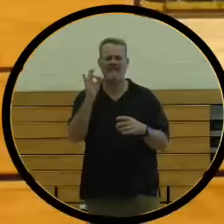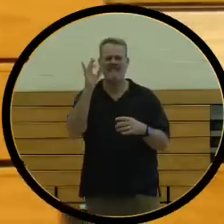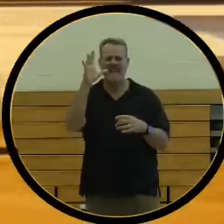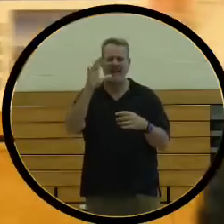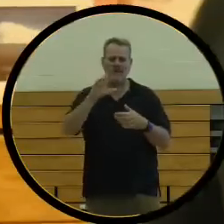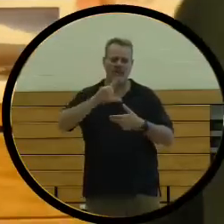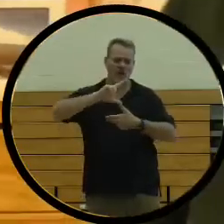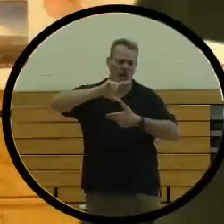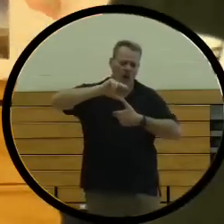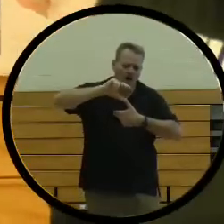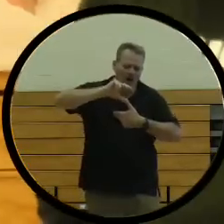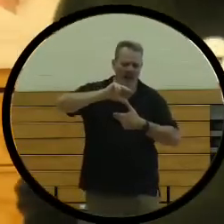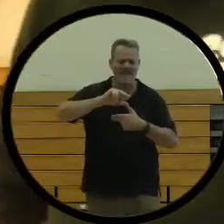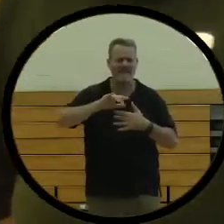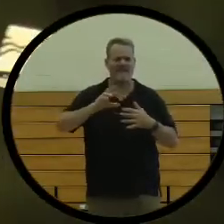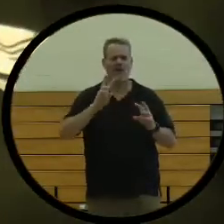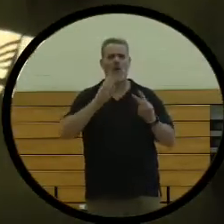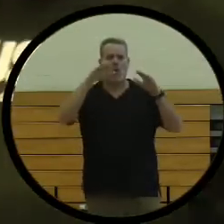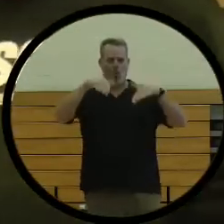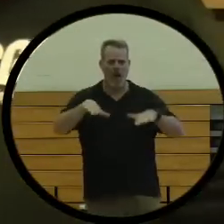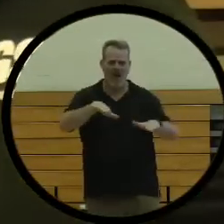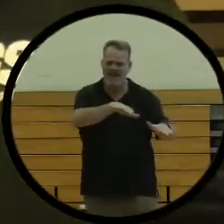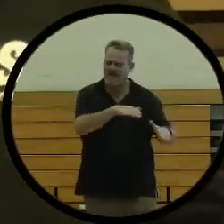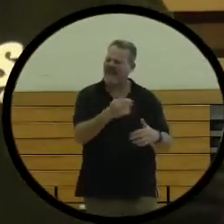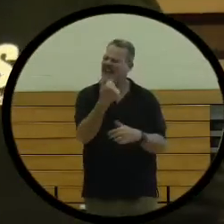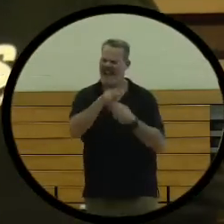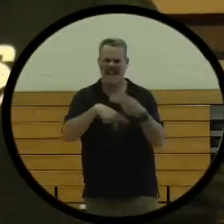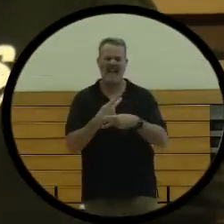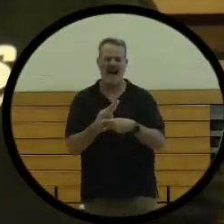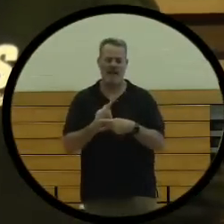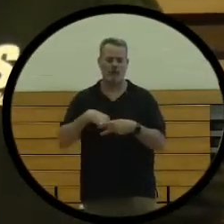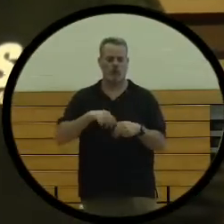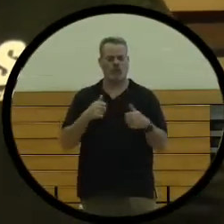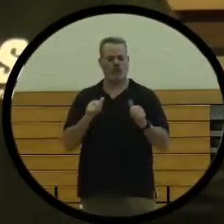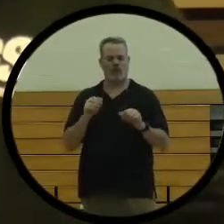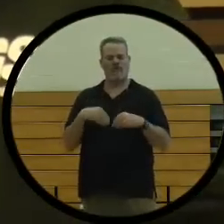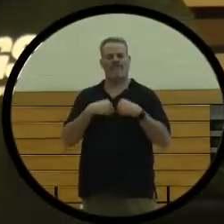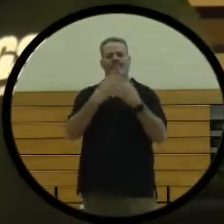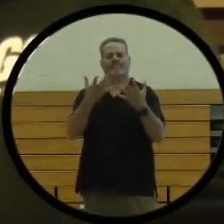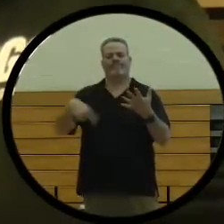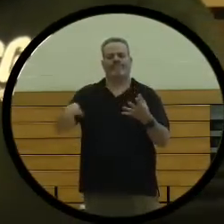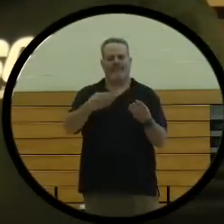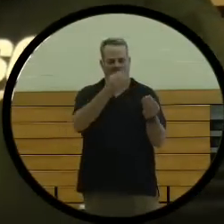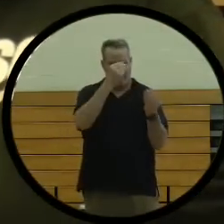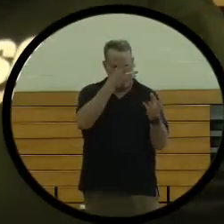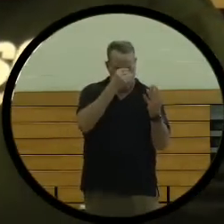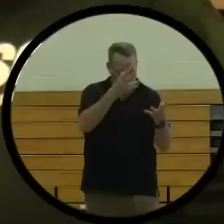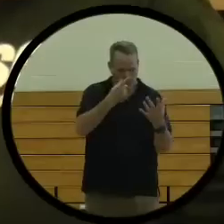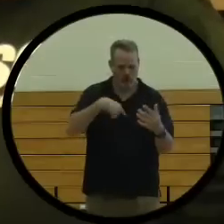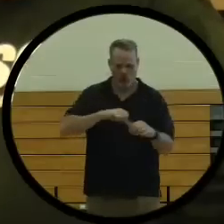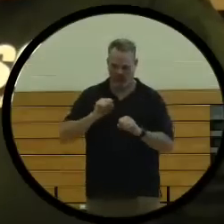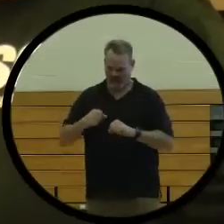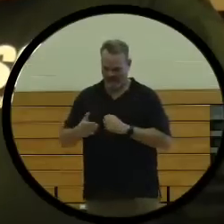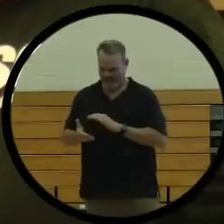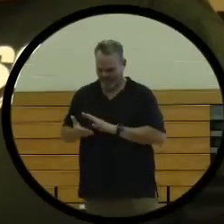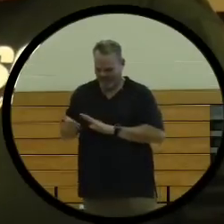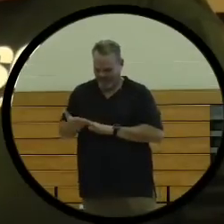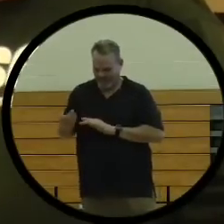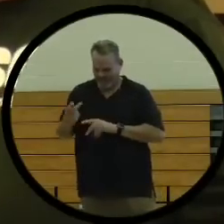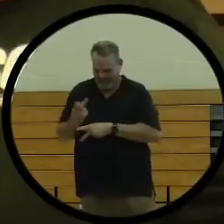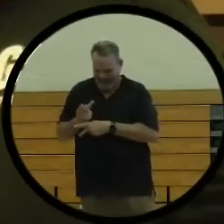tsunami, hurricanes, and so forth. And so we just try to get the information as fast as we can so we can take our actions.